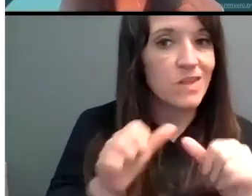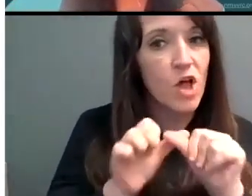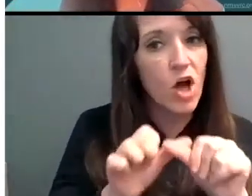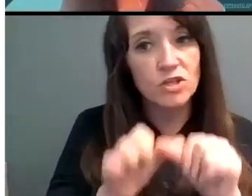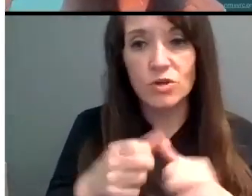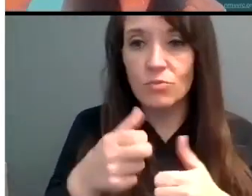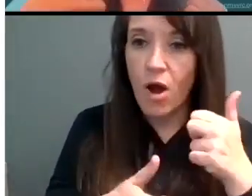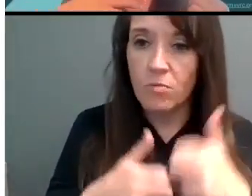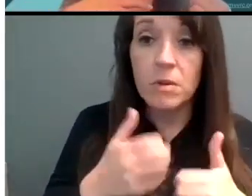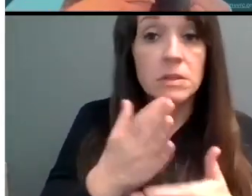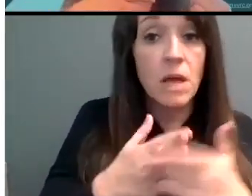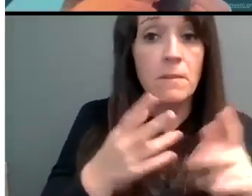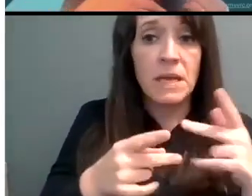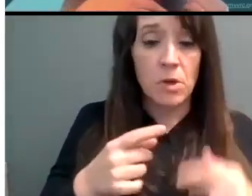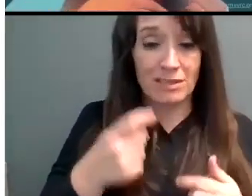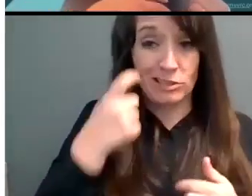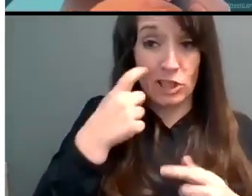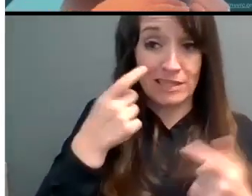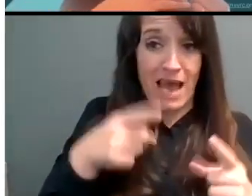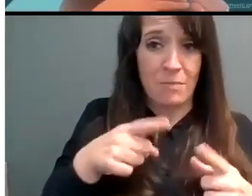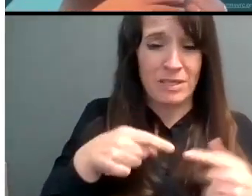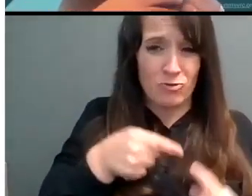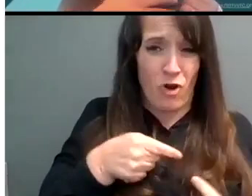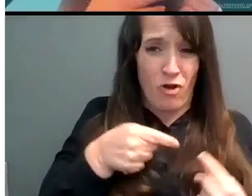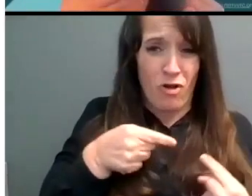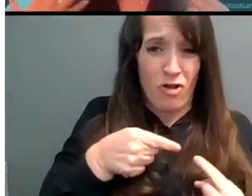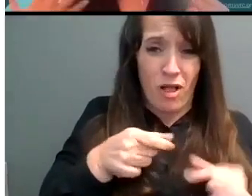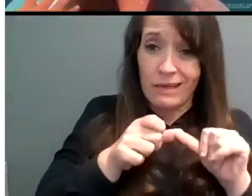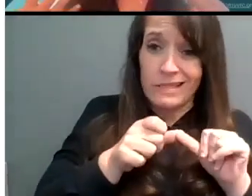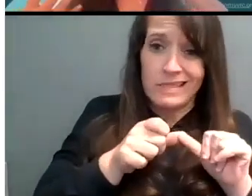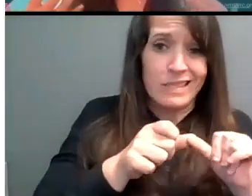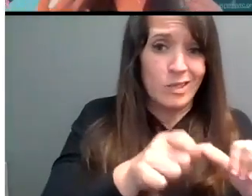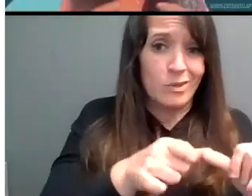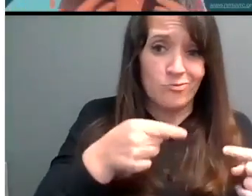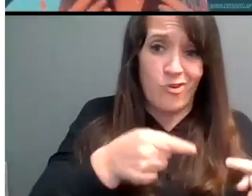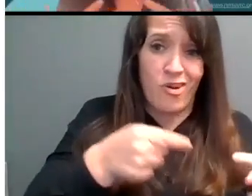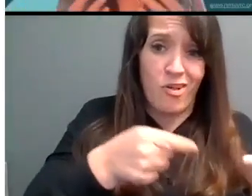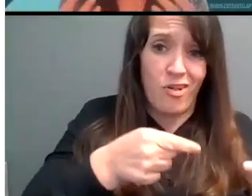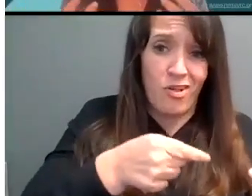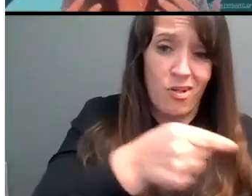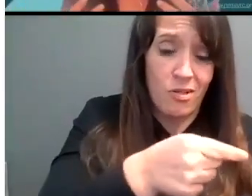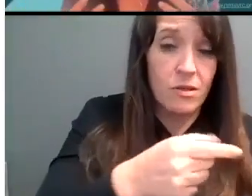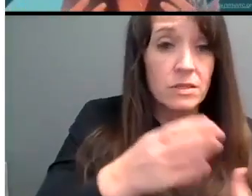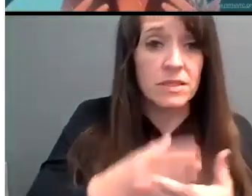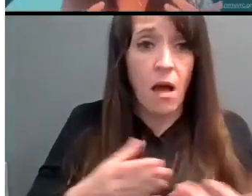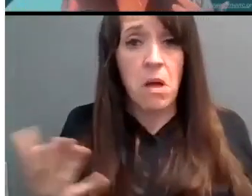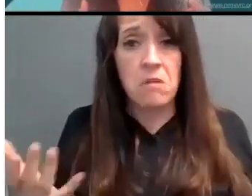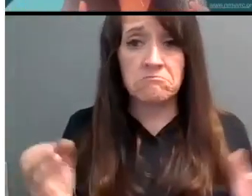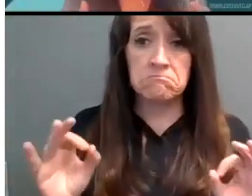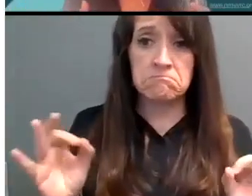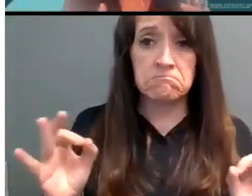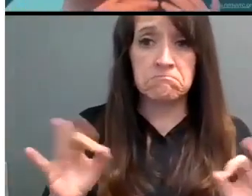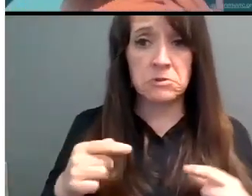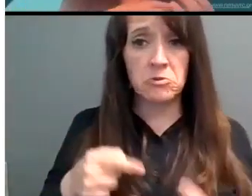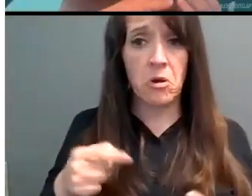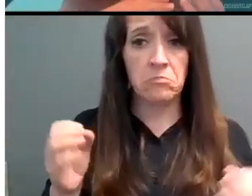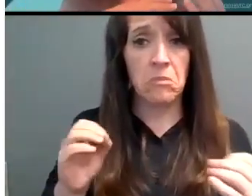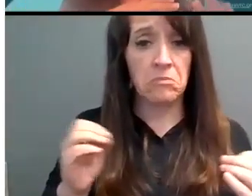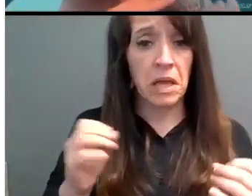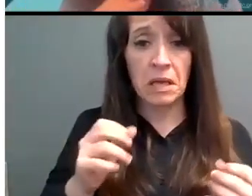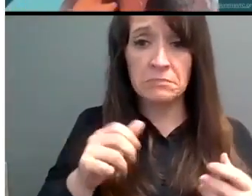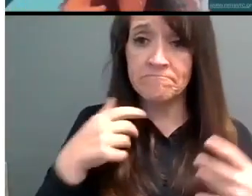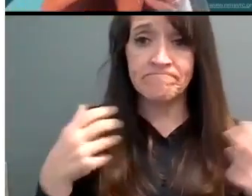to struggle. Some people may not struggle at all and continue to be resilient. Some people may struggle